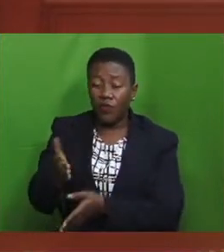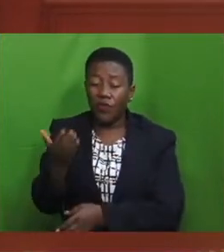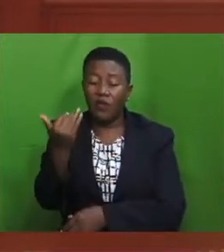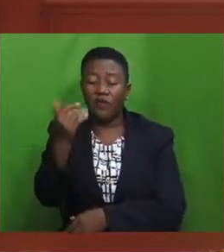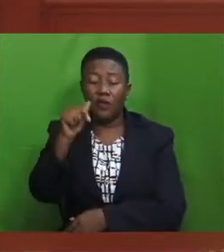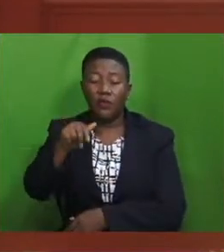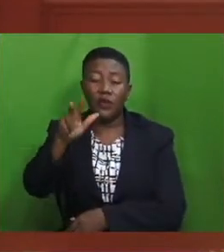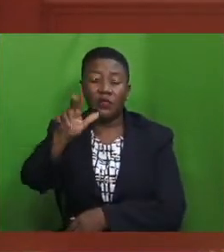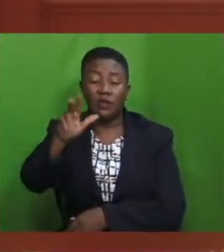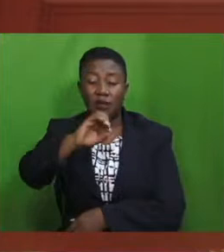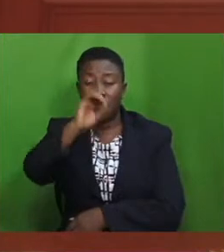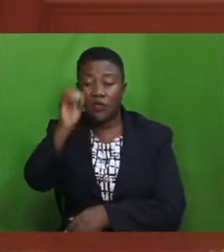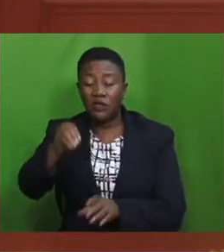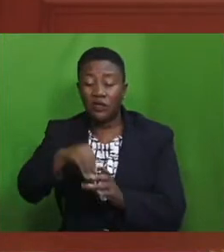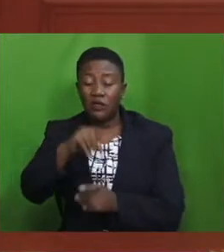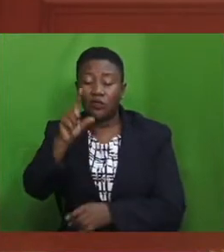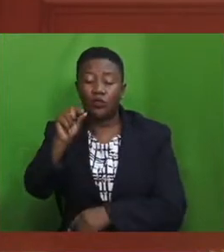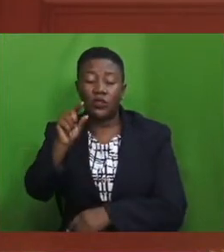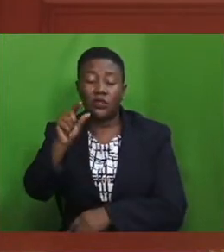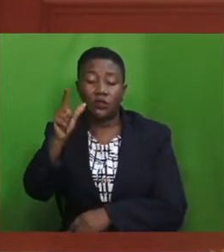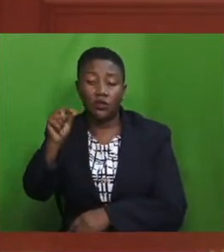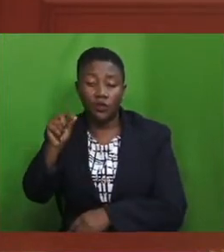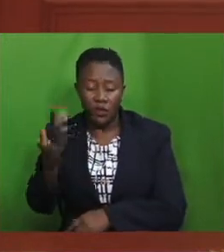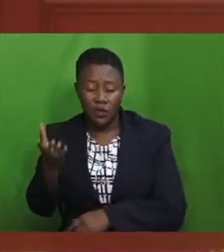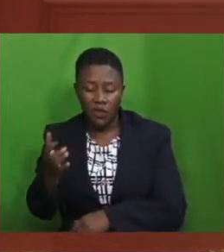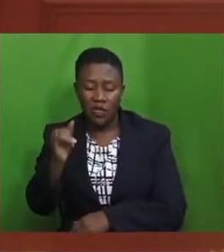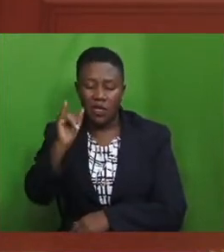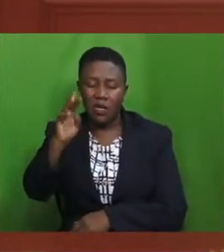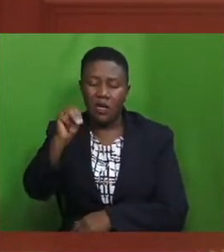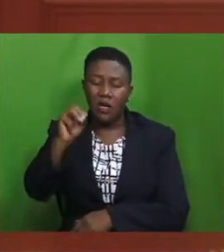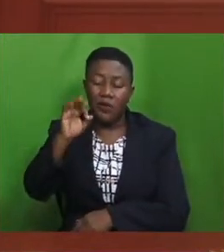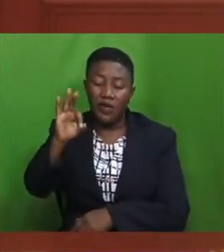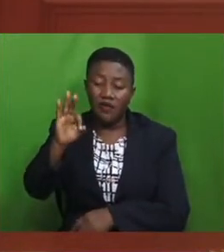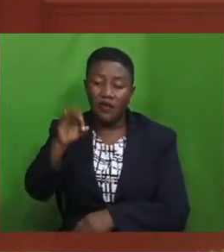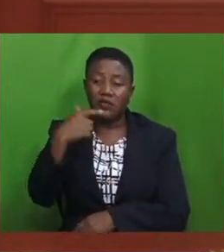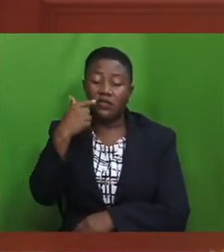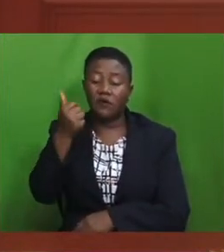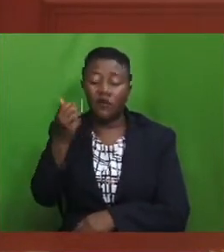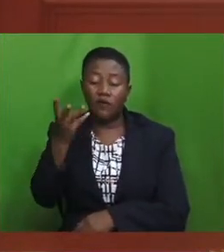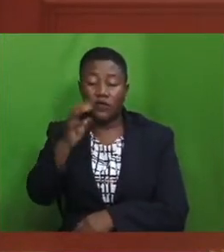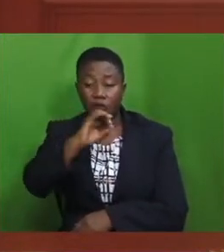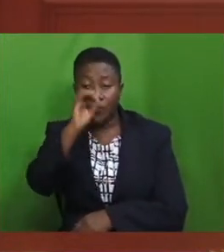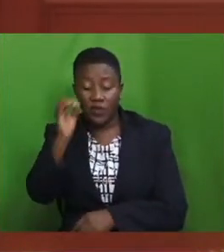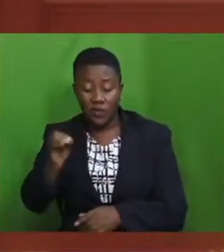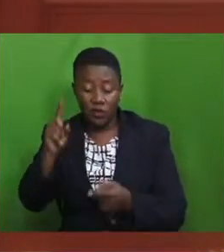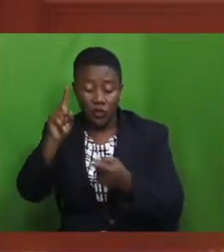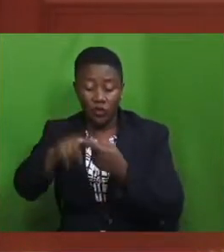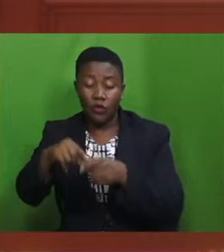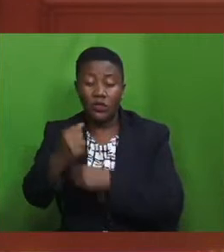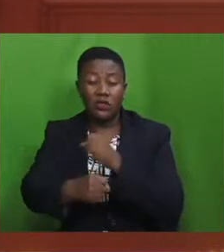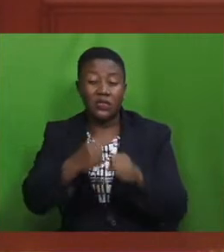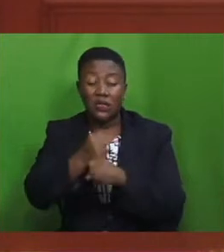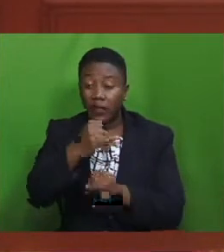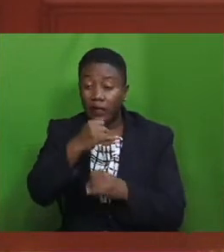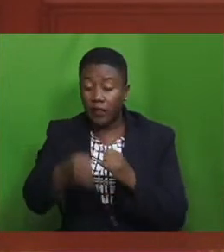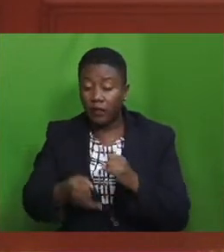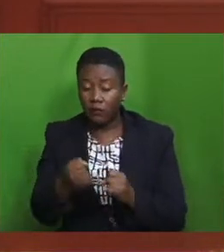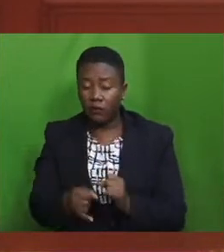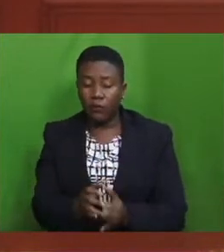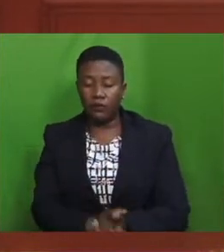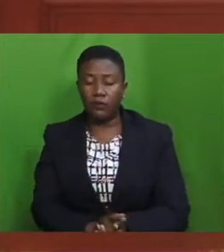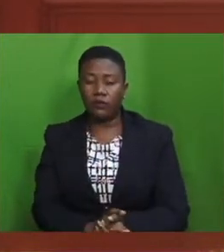in 2020, and the IMF projects 14% into the year end. So